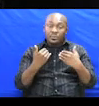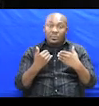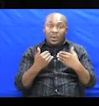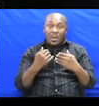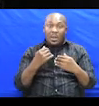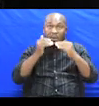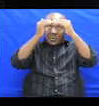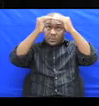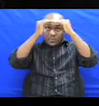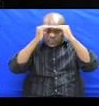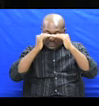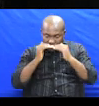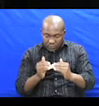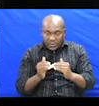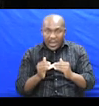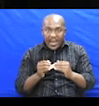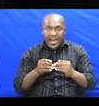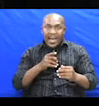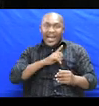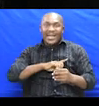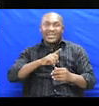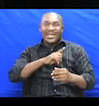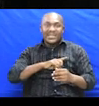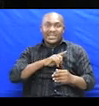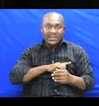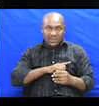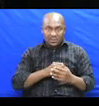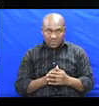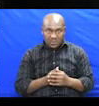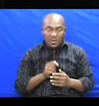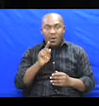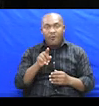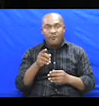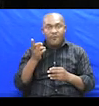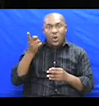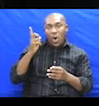move into characteristics of colonial economy.